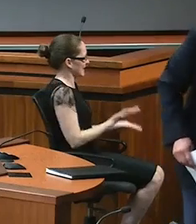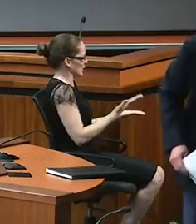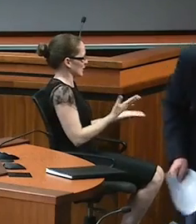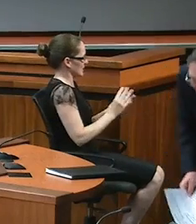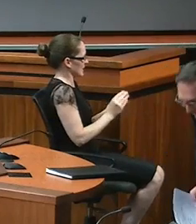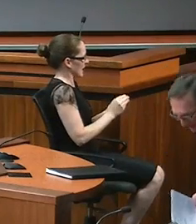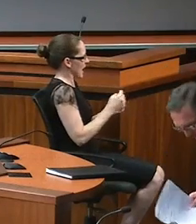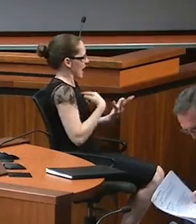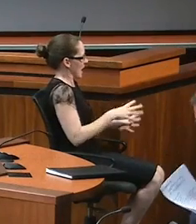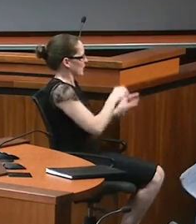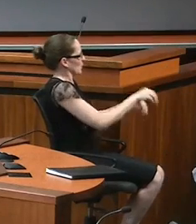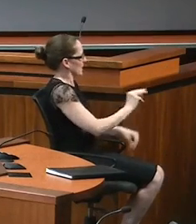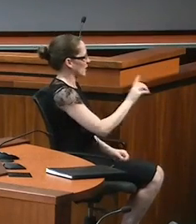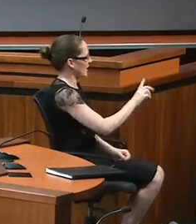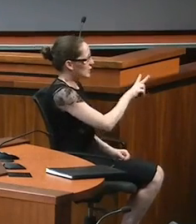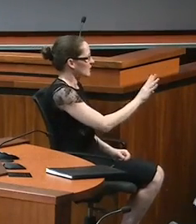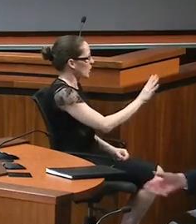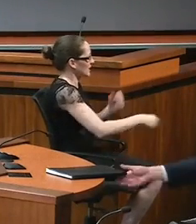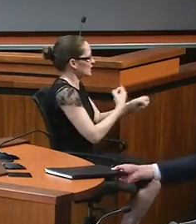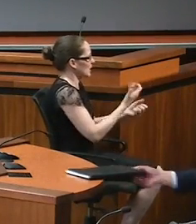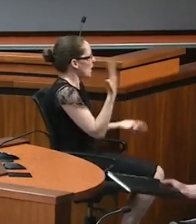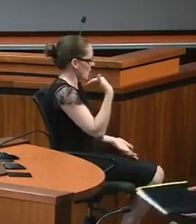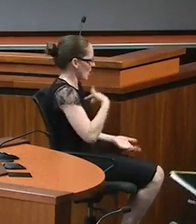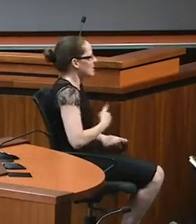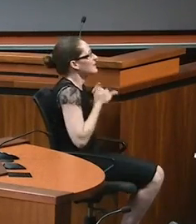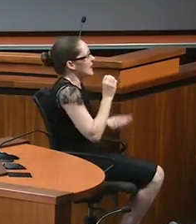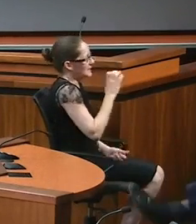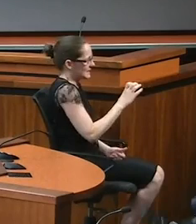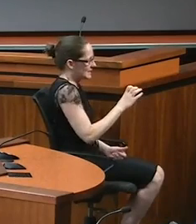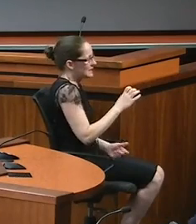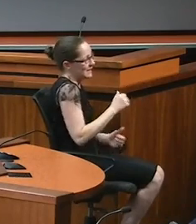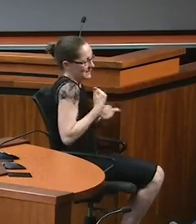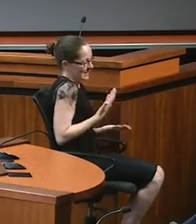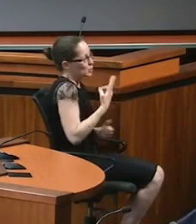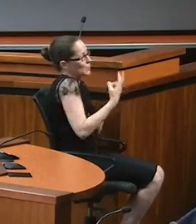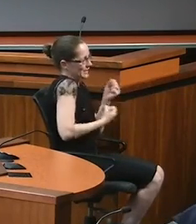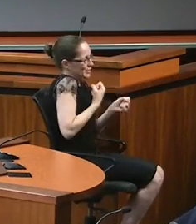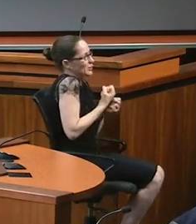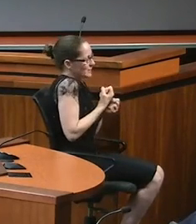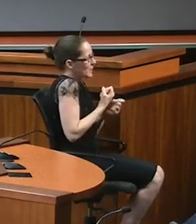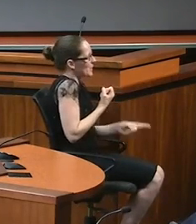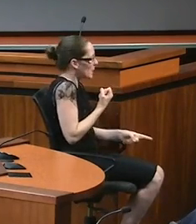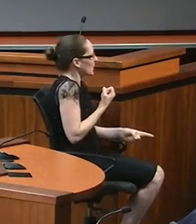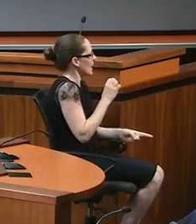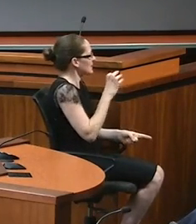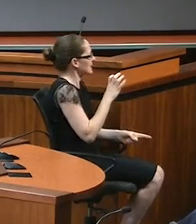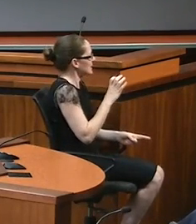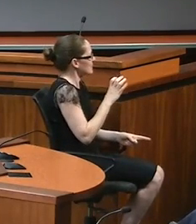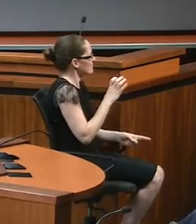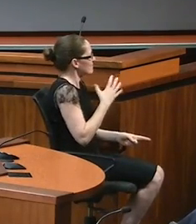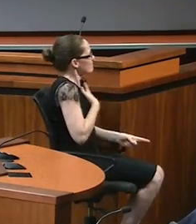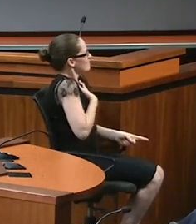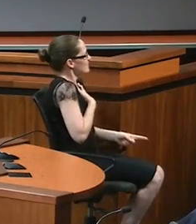Maryland 34 years ago, I landed in Ellicott City and lived here for 2 years, so it has a special place in my heart, and it's a